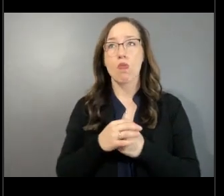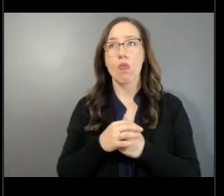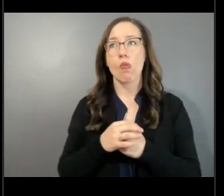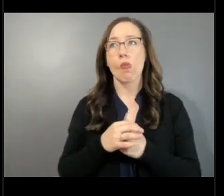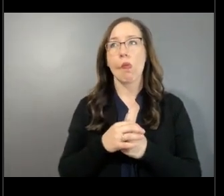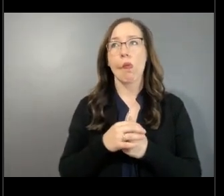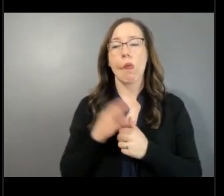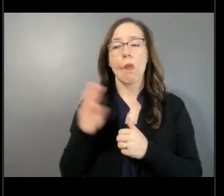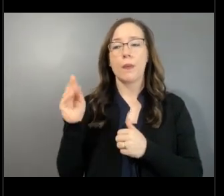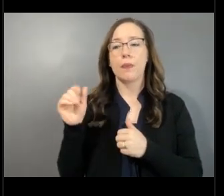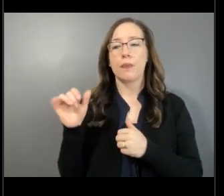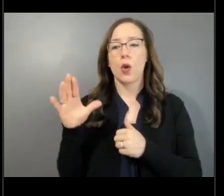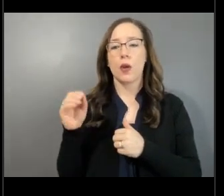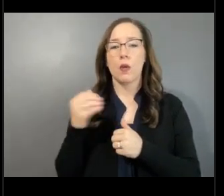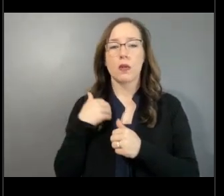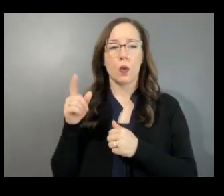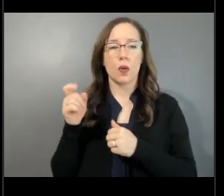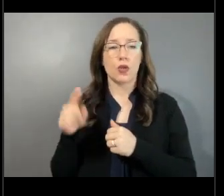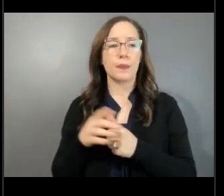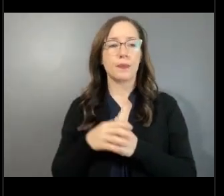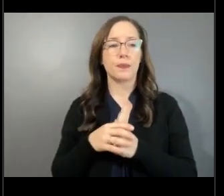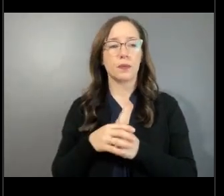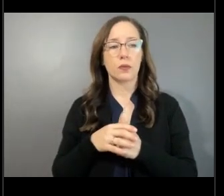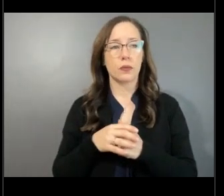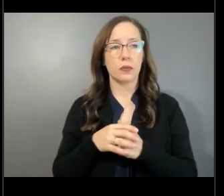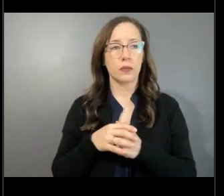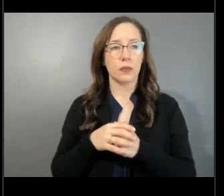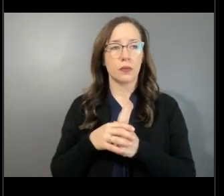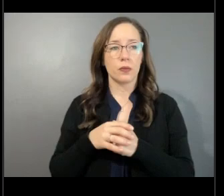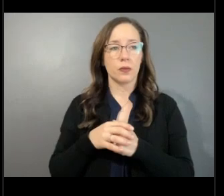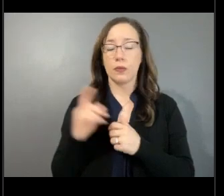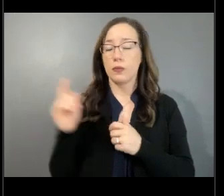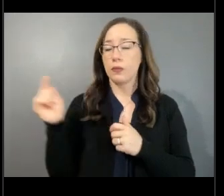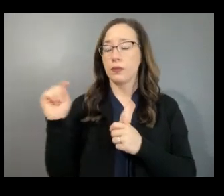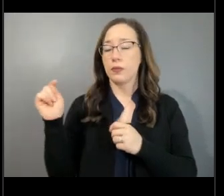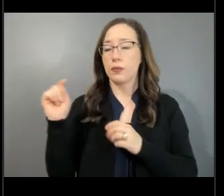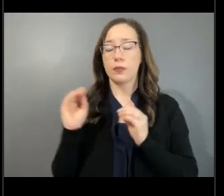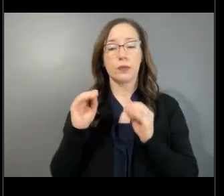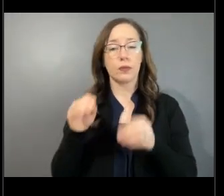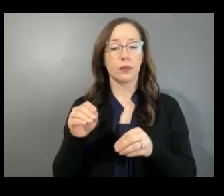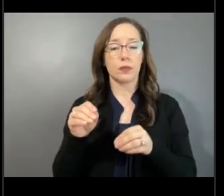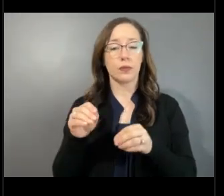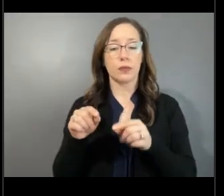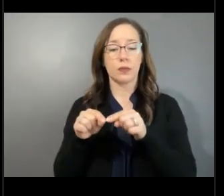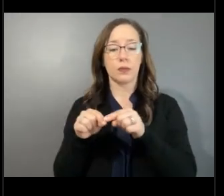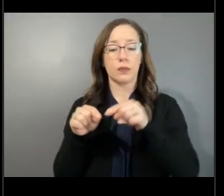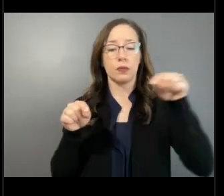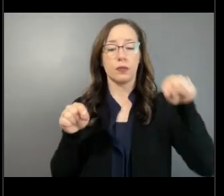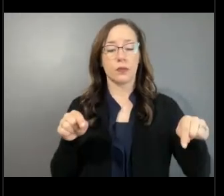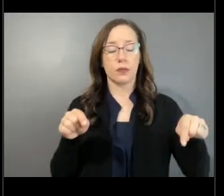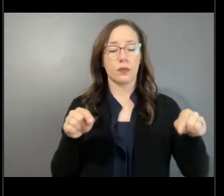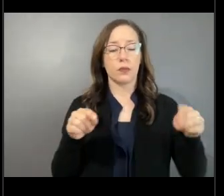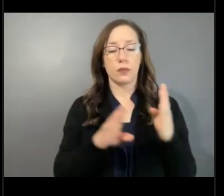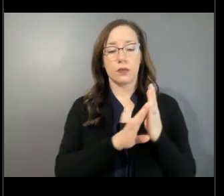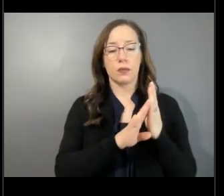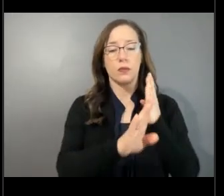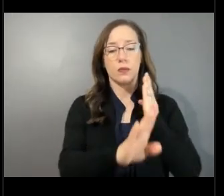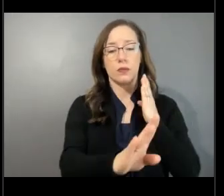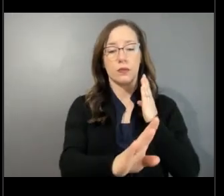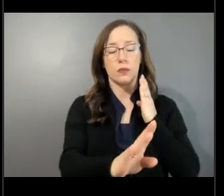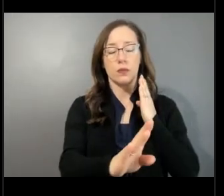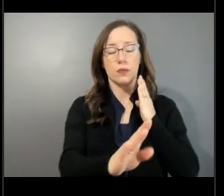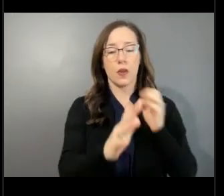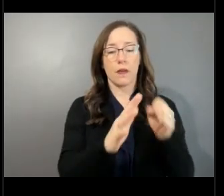Mario has a question. When the toilet is installed adjacent to a full-length wall